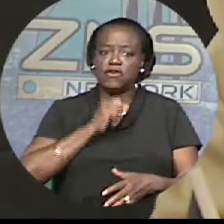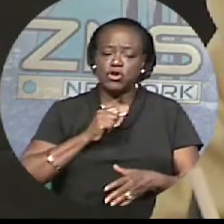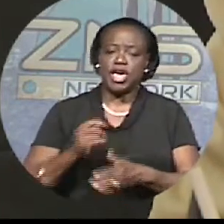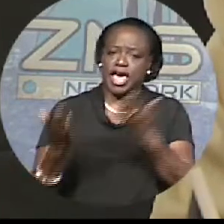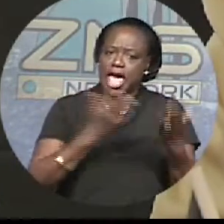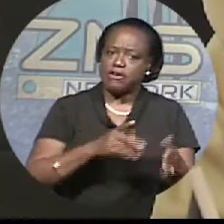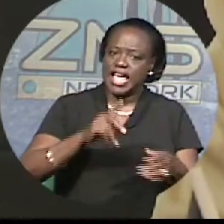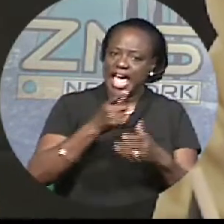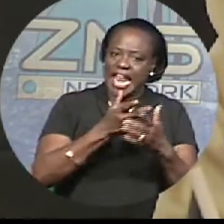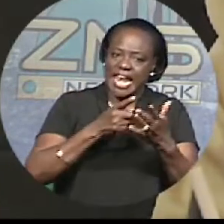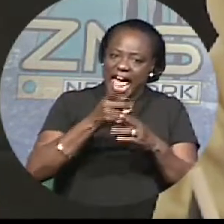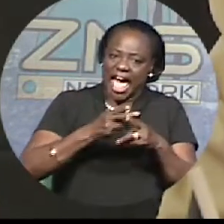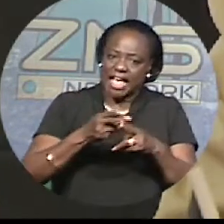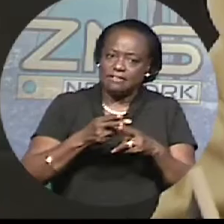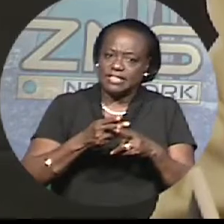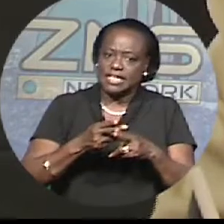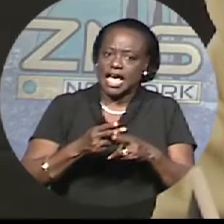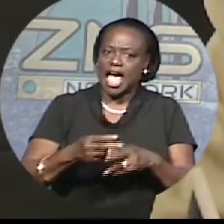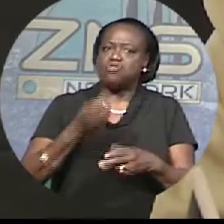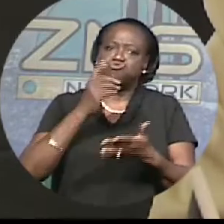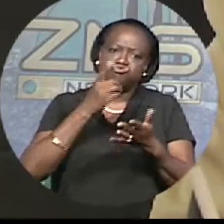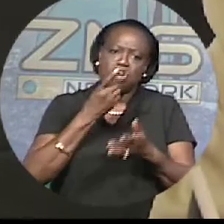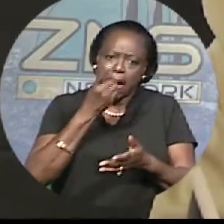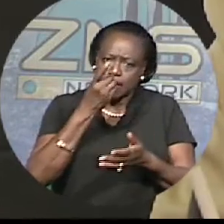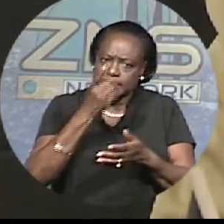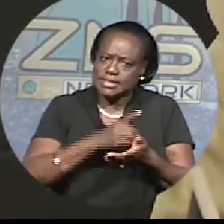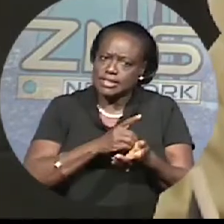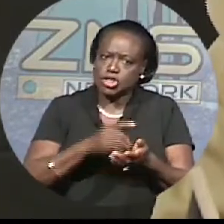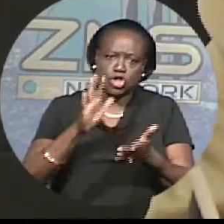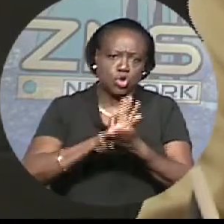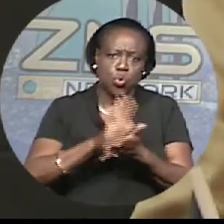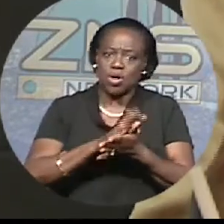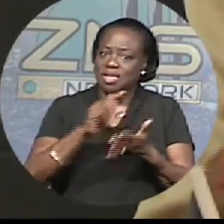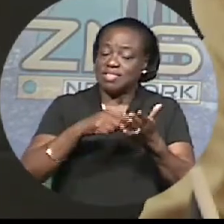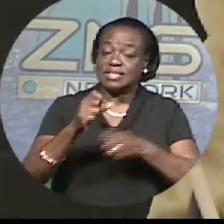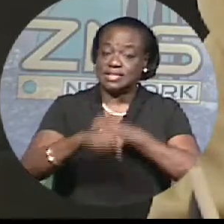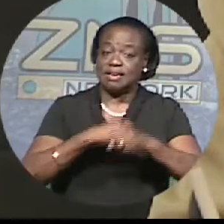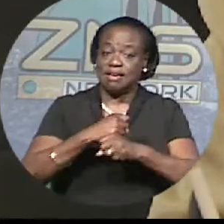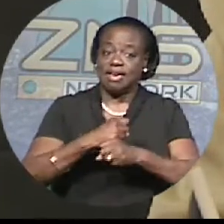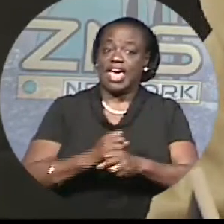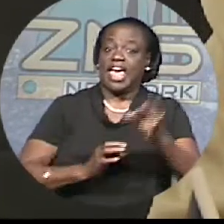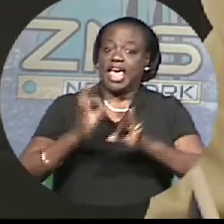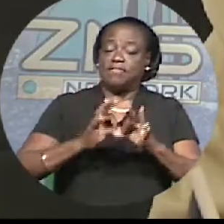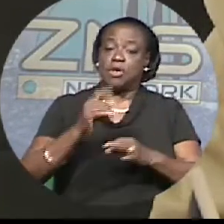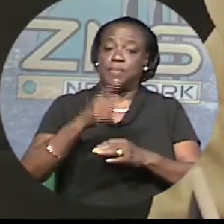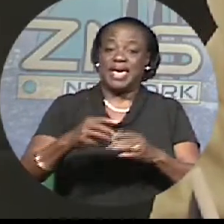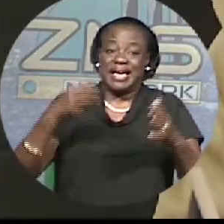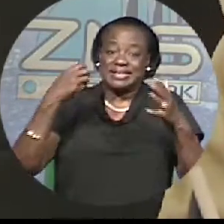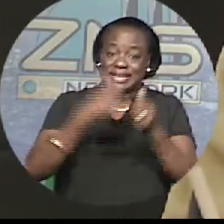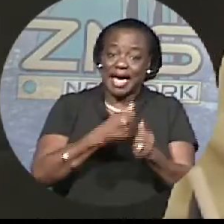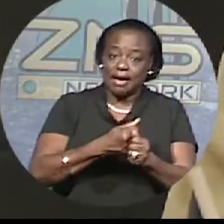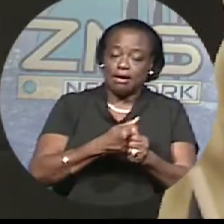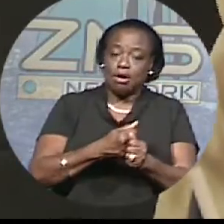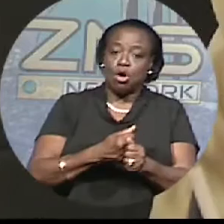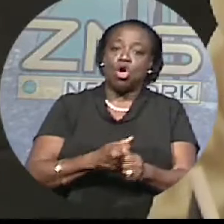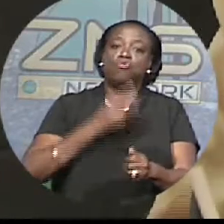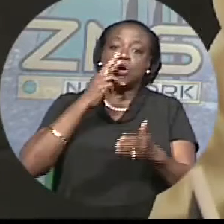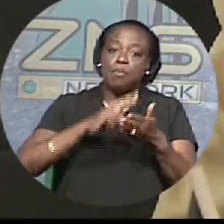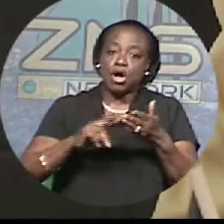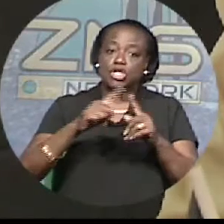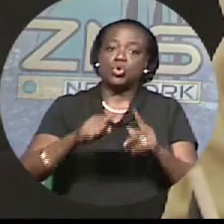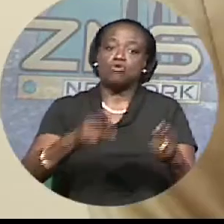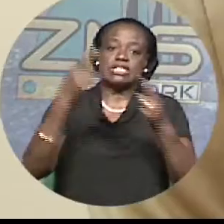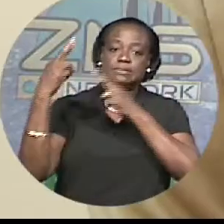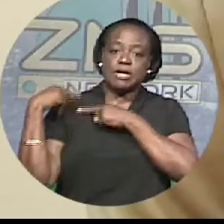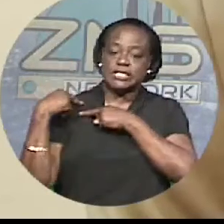offensive weapons to schools this year, any drugs this year. If you're being bullied, if you're being attacked, we want you to report it to a